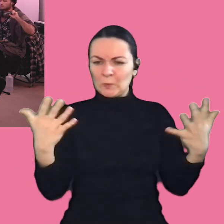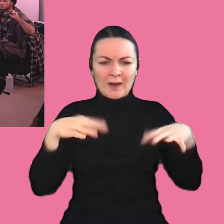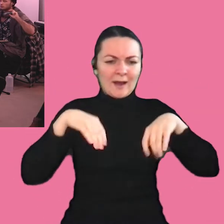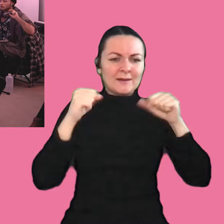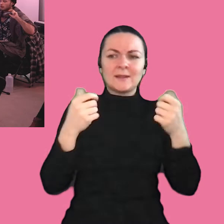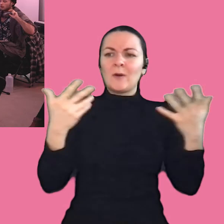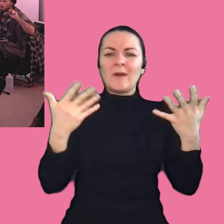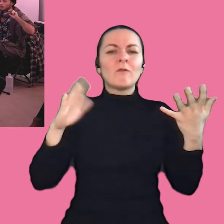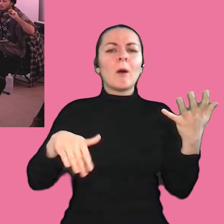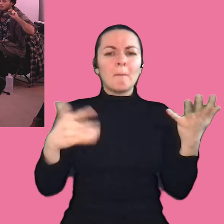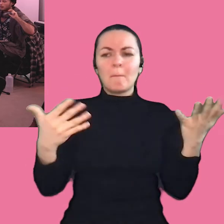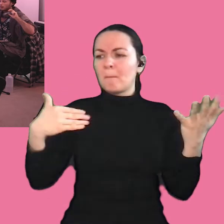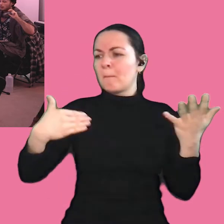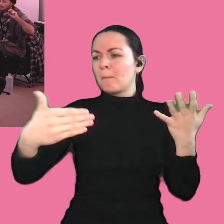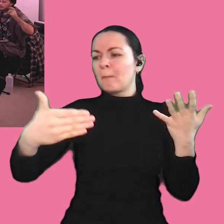was